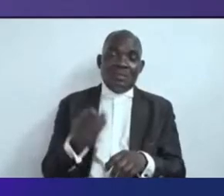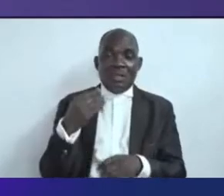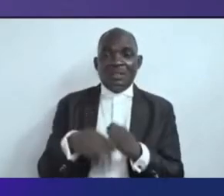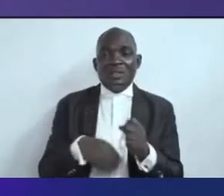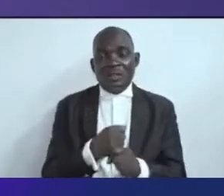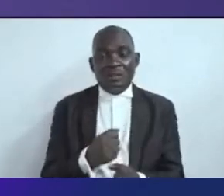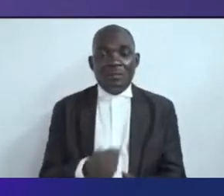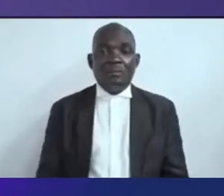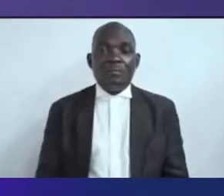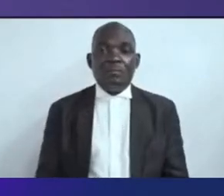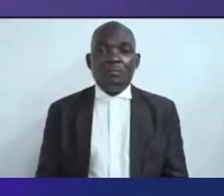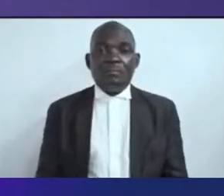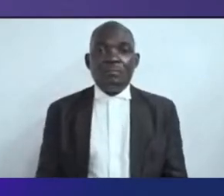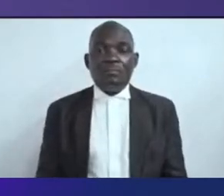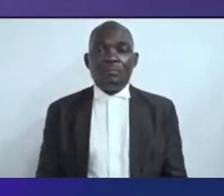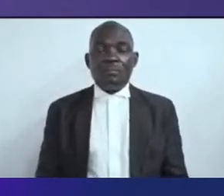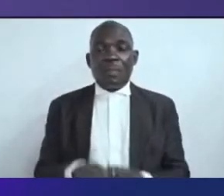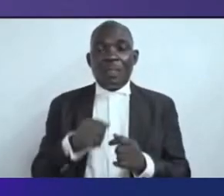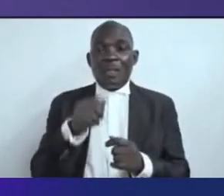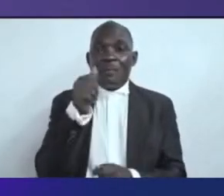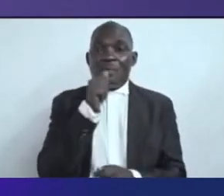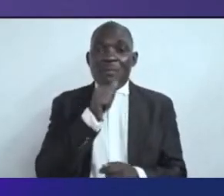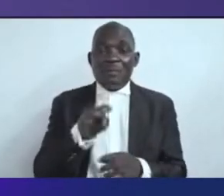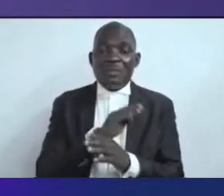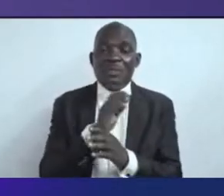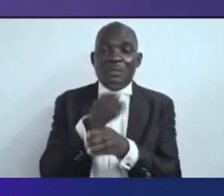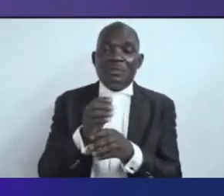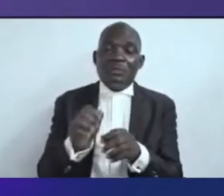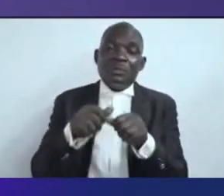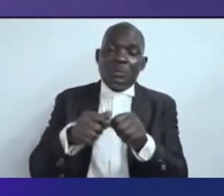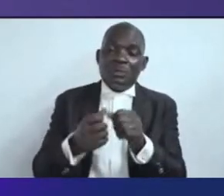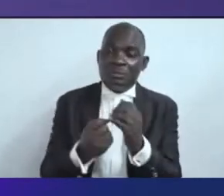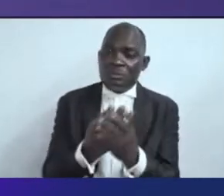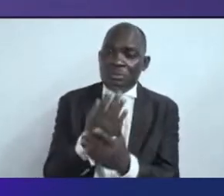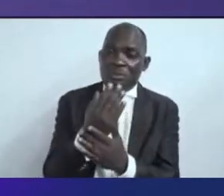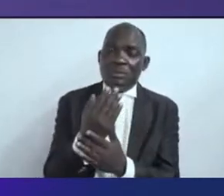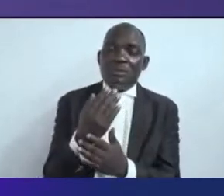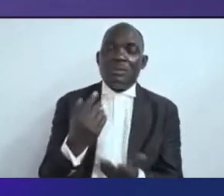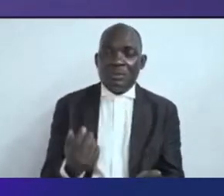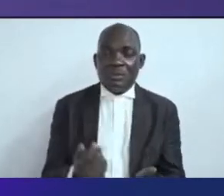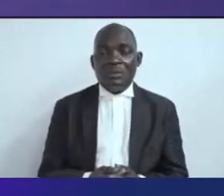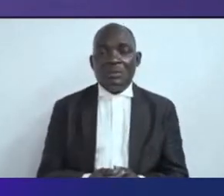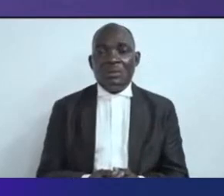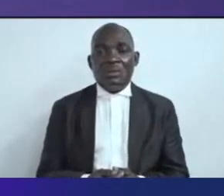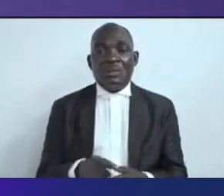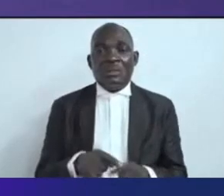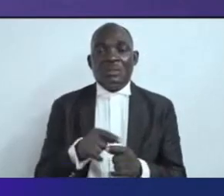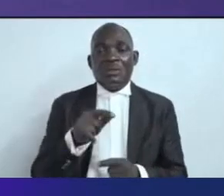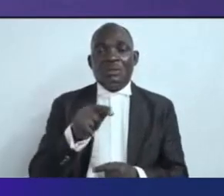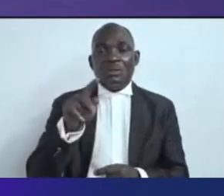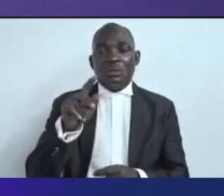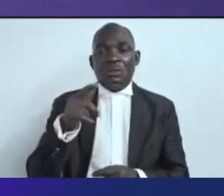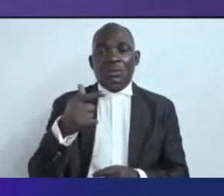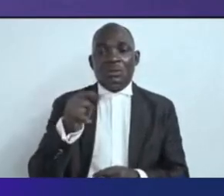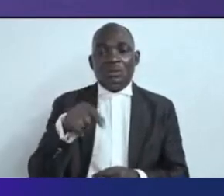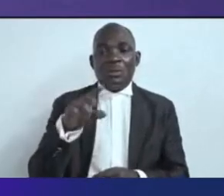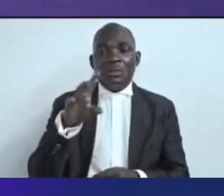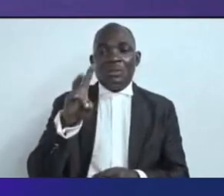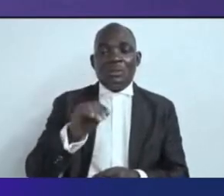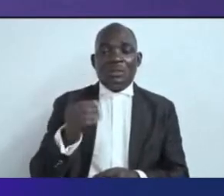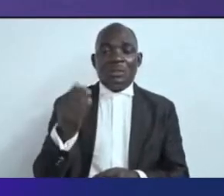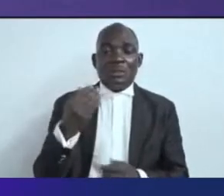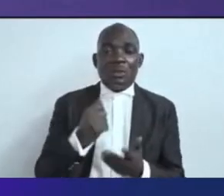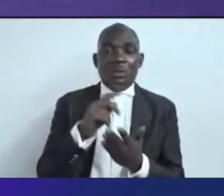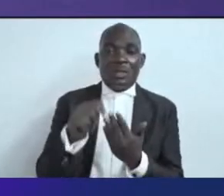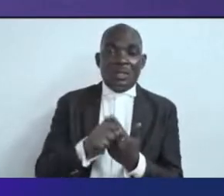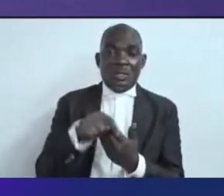period. Private sector credit continued to grow during the review period to 21.7% in